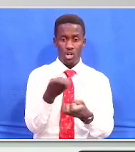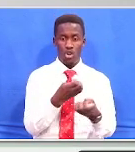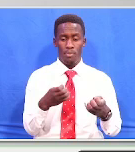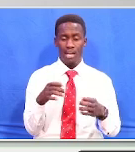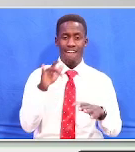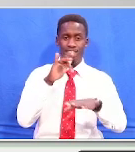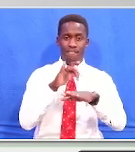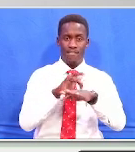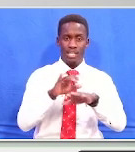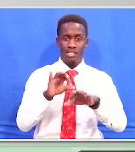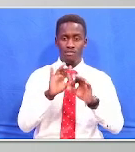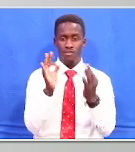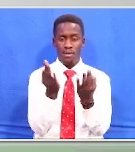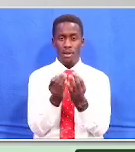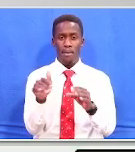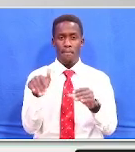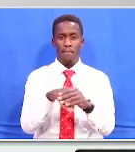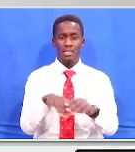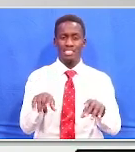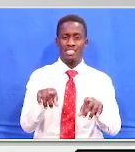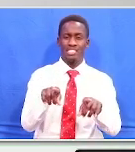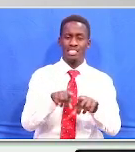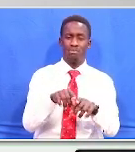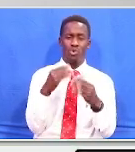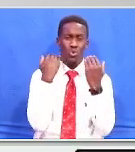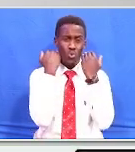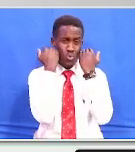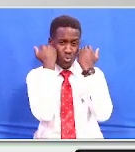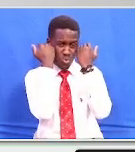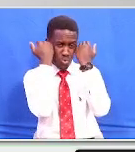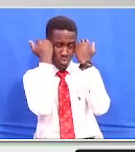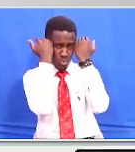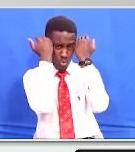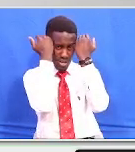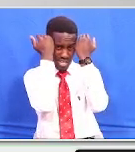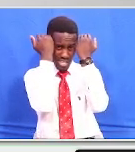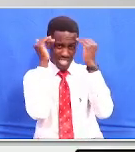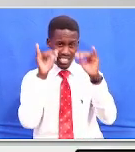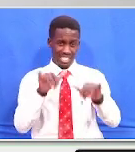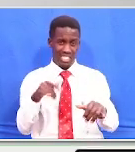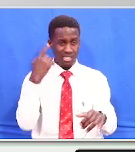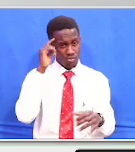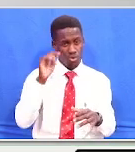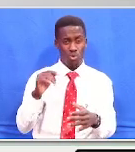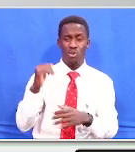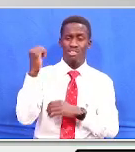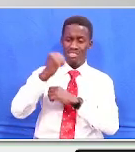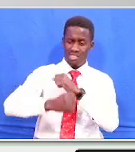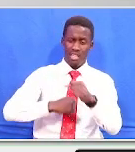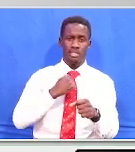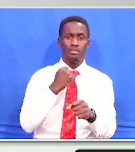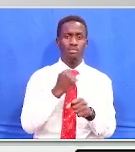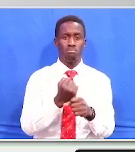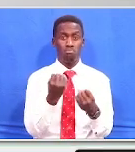members. The trauma and the toll that that takes on them lasts for you know, for years sometimes. It's not